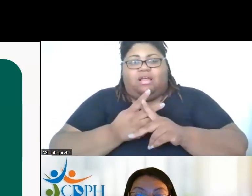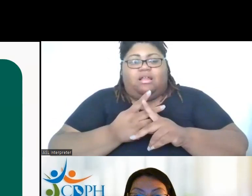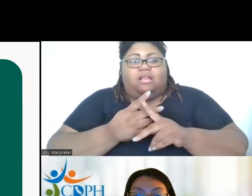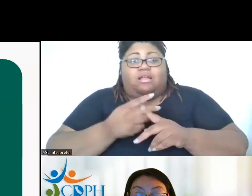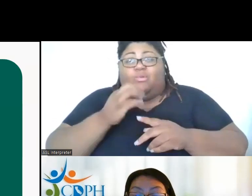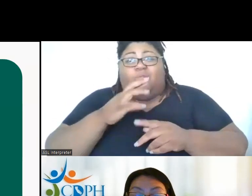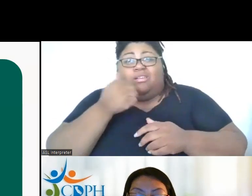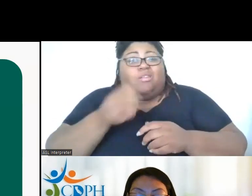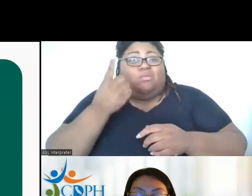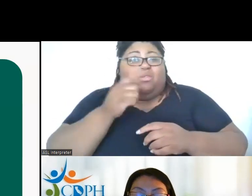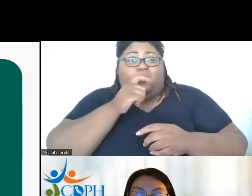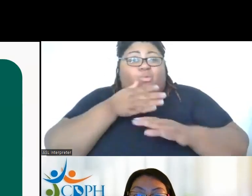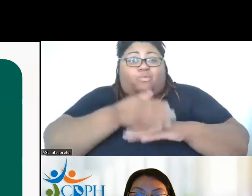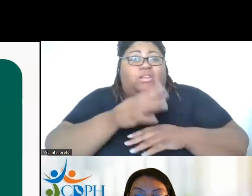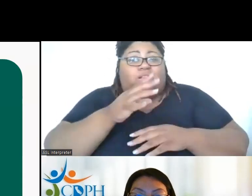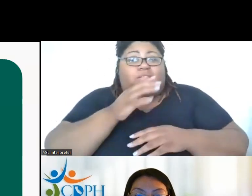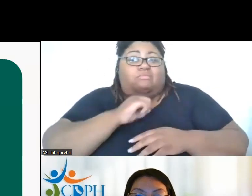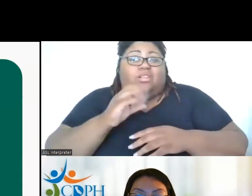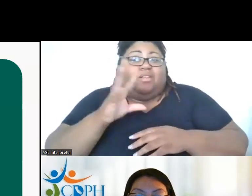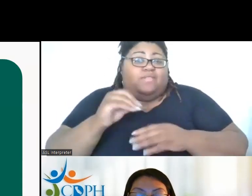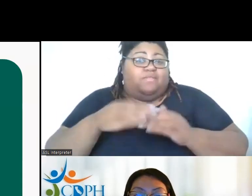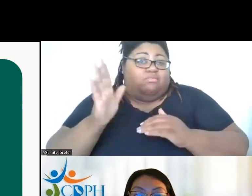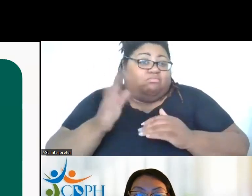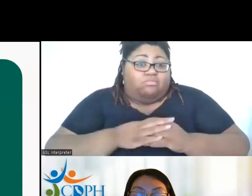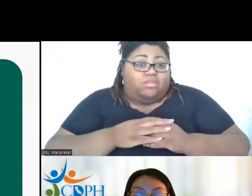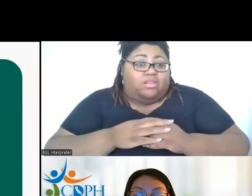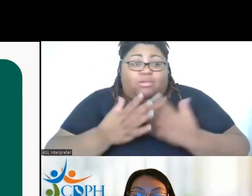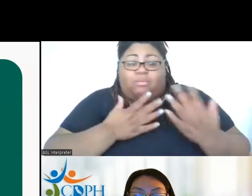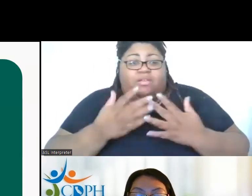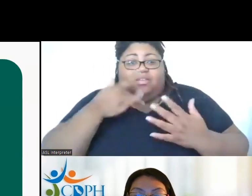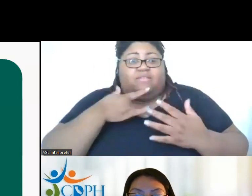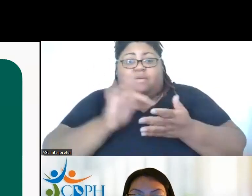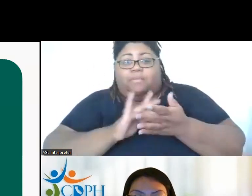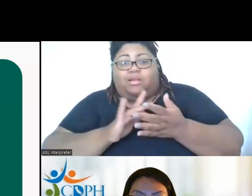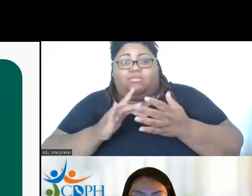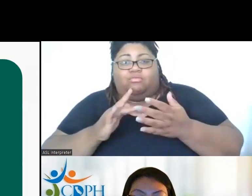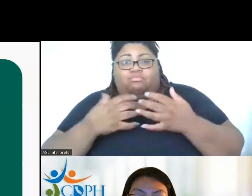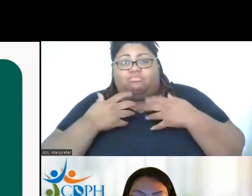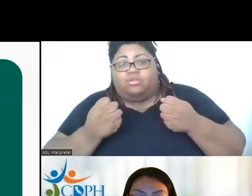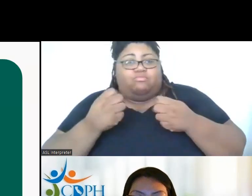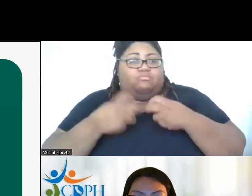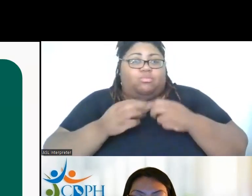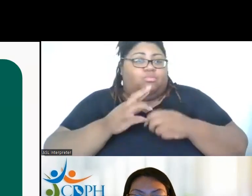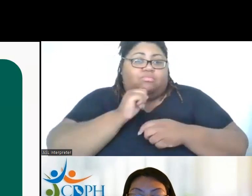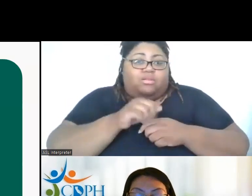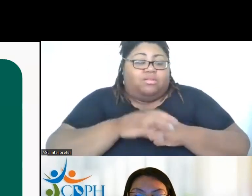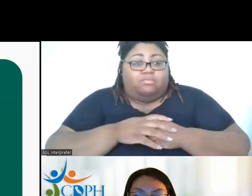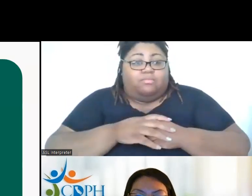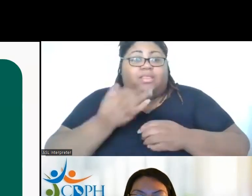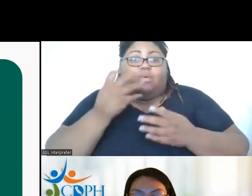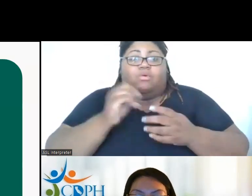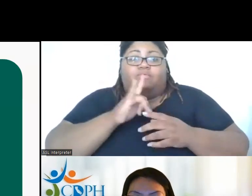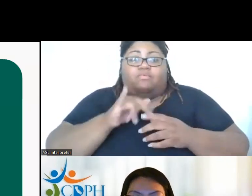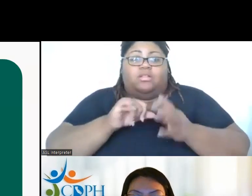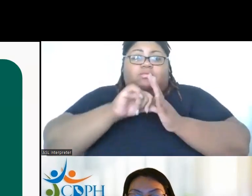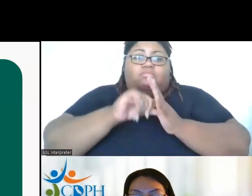of 50, regardless of if you have any other medical conditions. So I wanted to just drive that point home